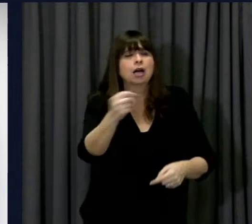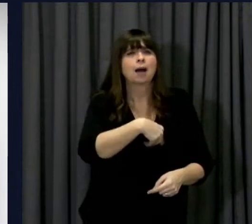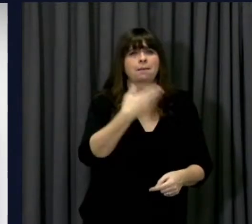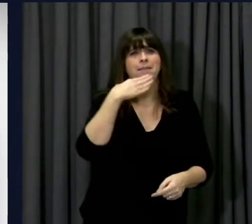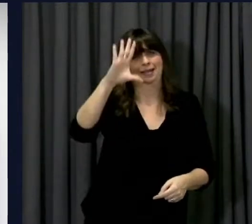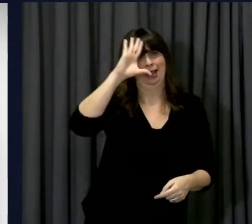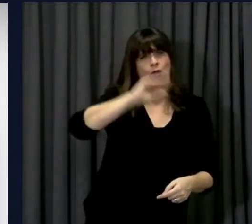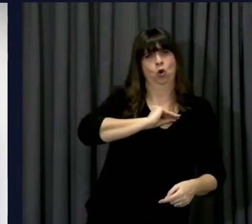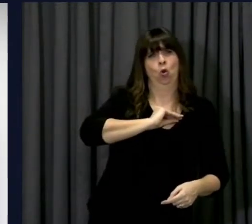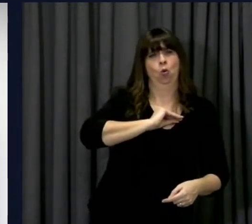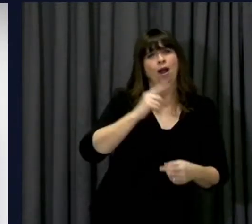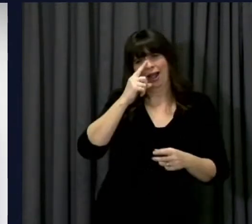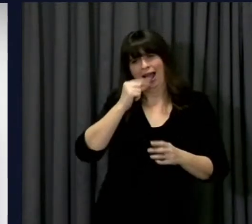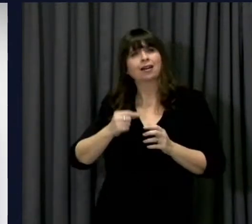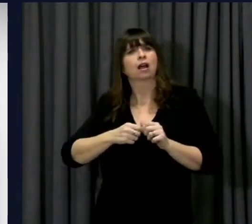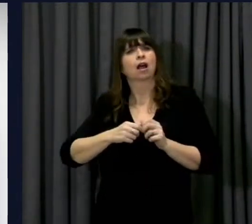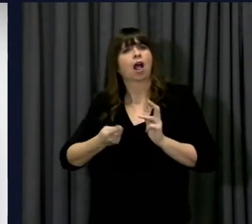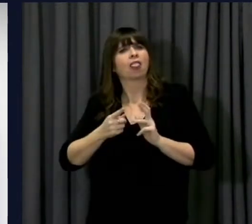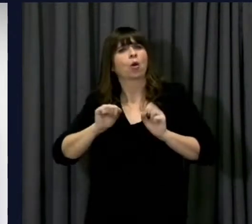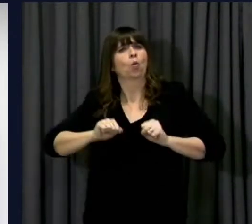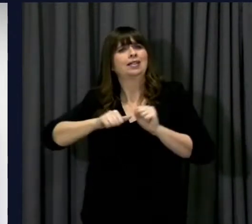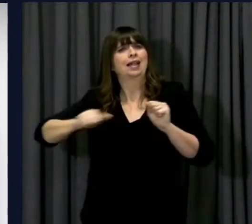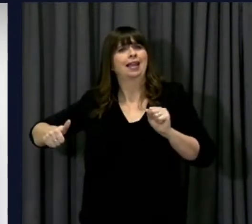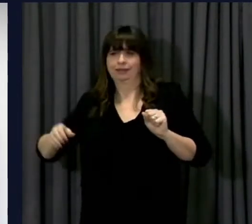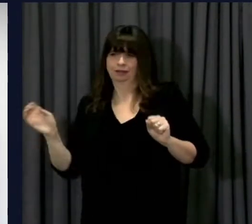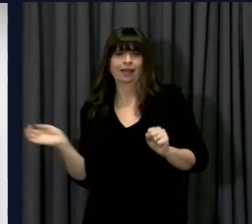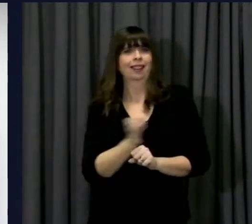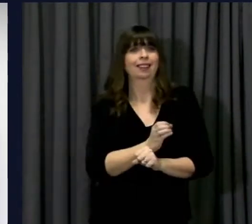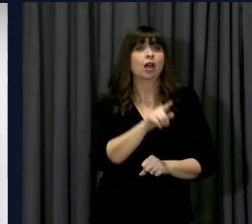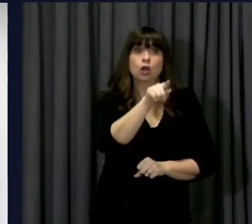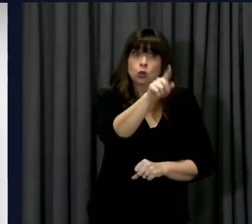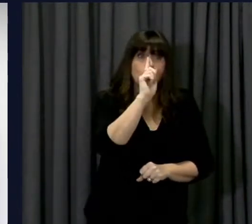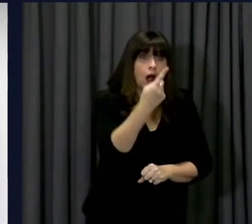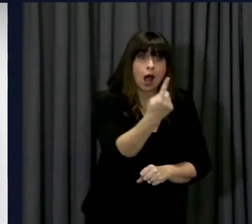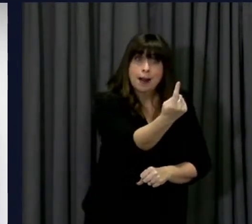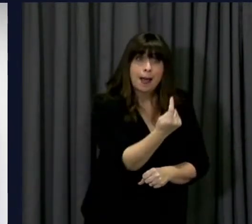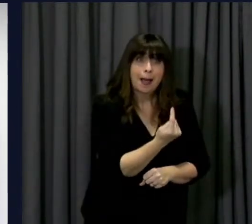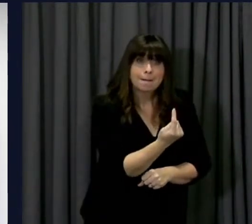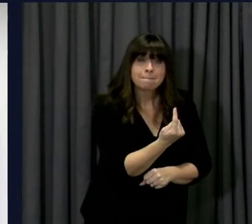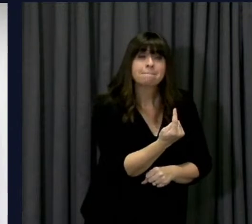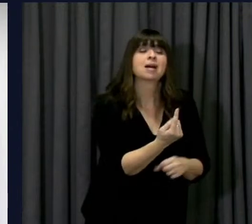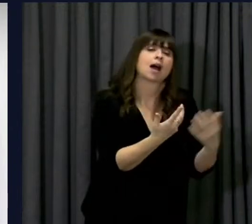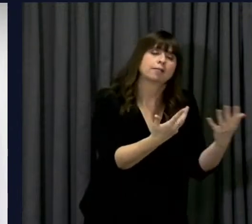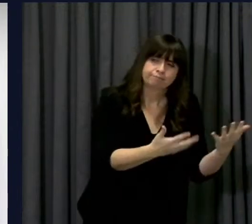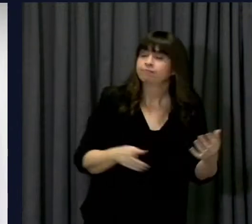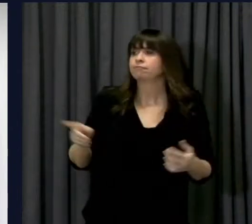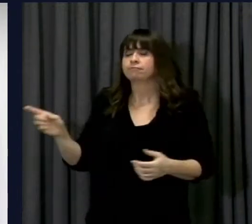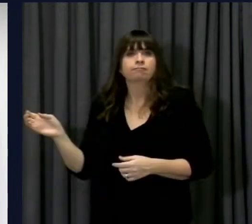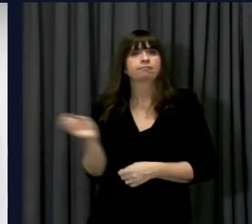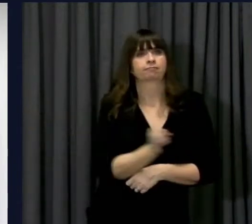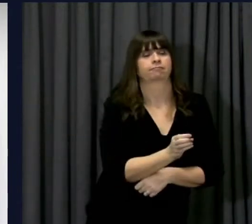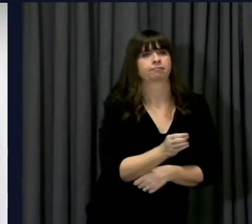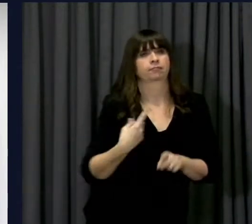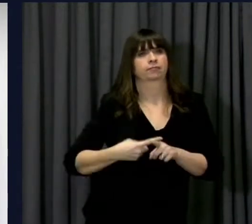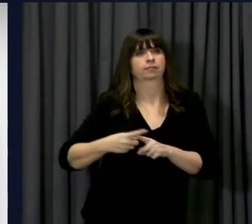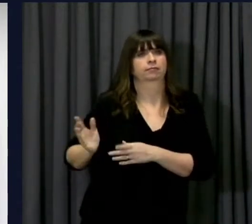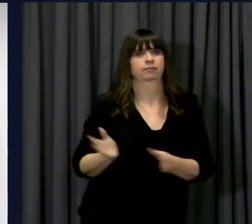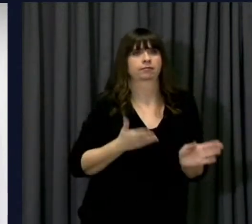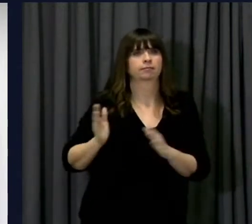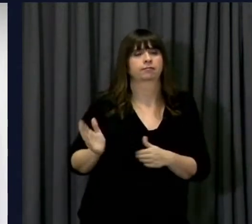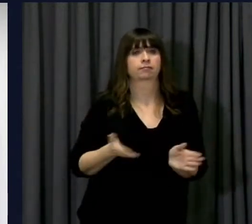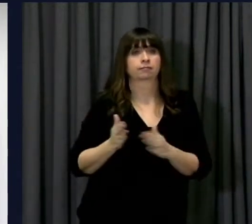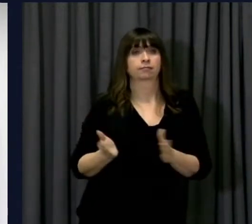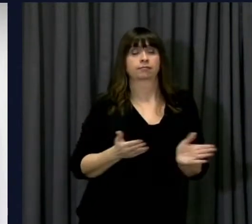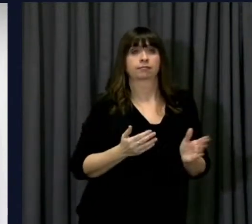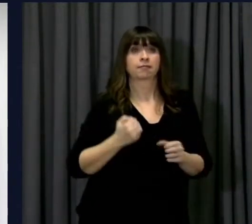into some earlier questions about having reserve lists to make sure that the vaccine isn't wasted. And I think the direct message is that there's a very clear and